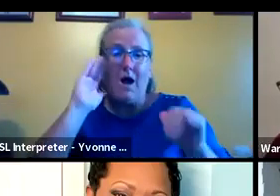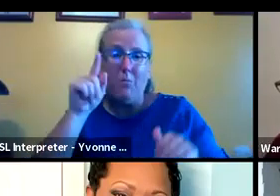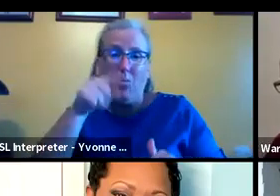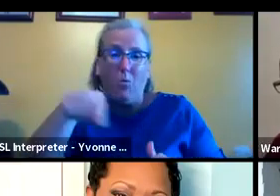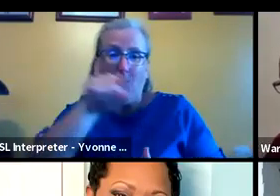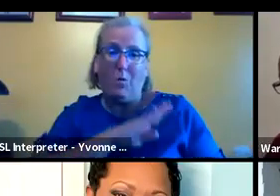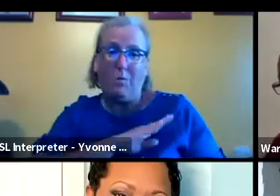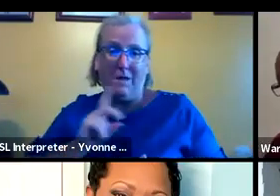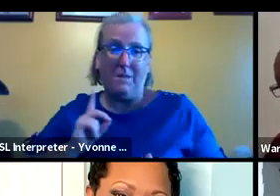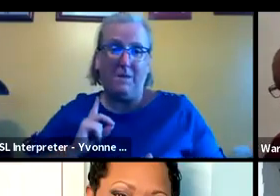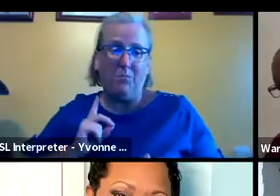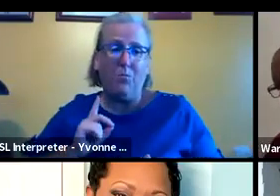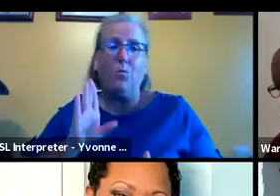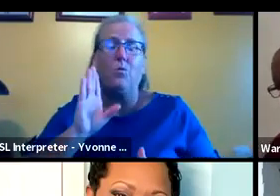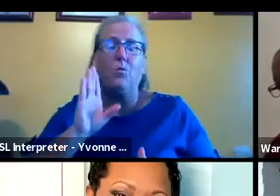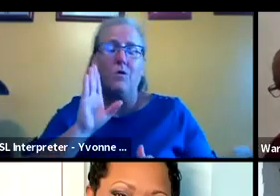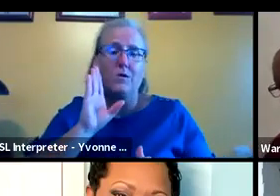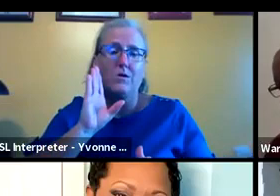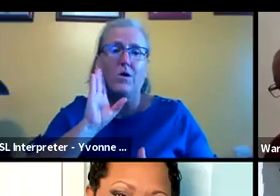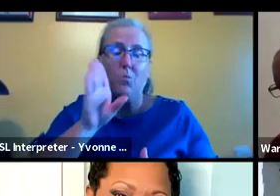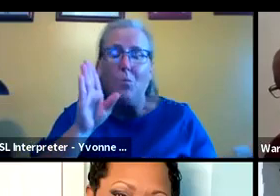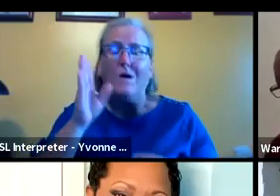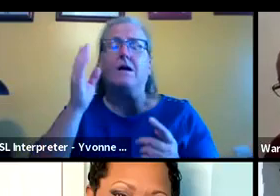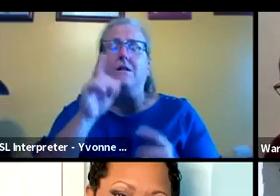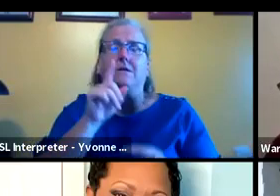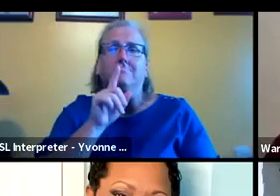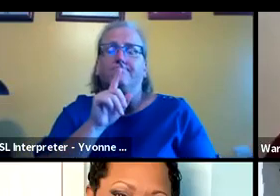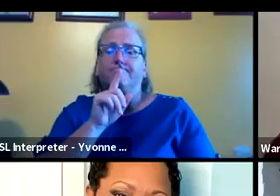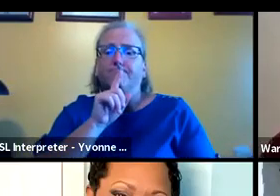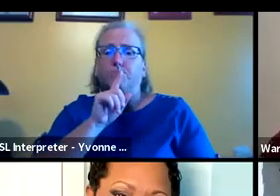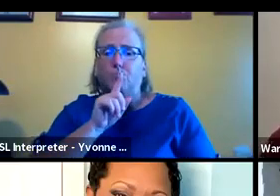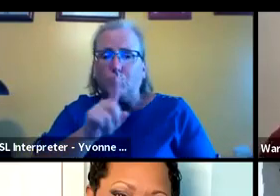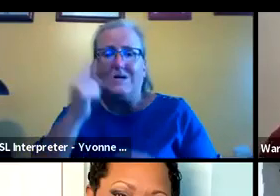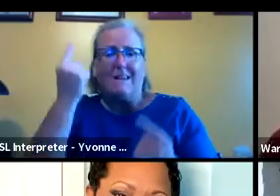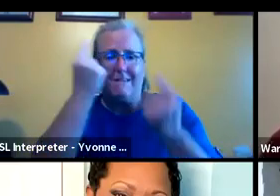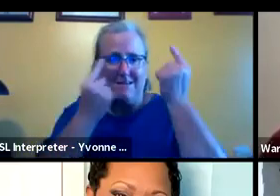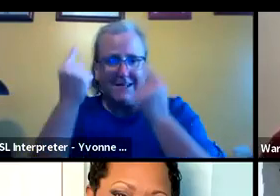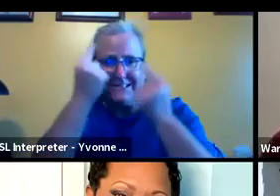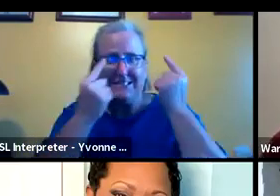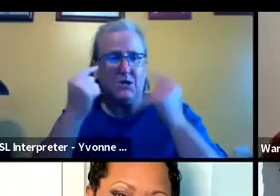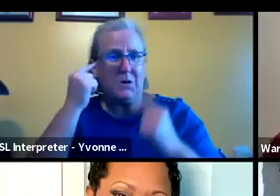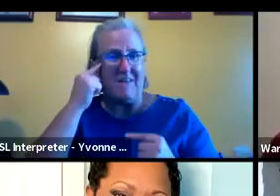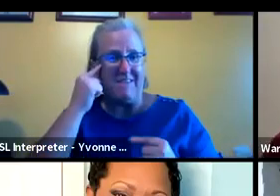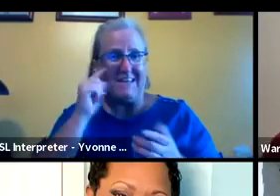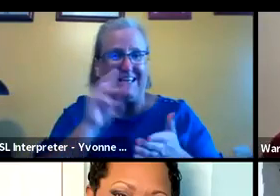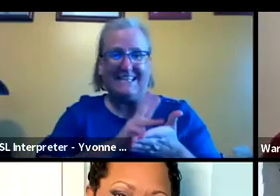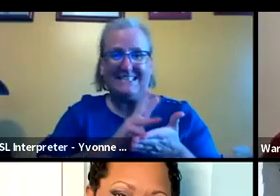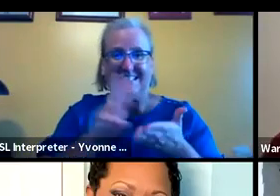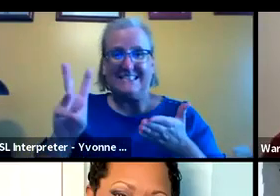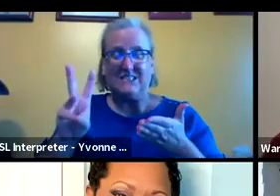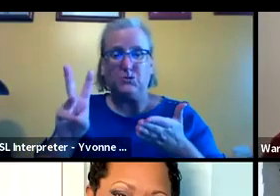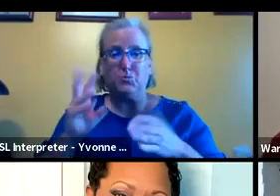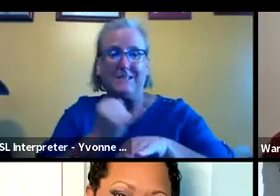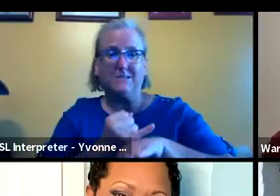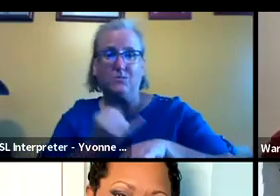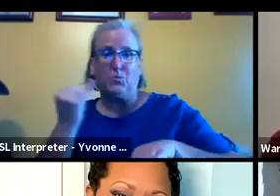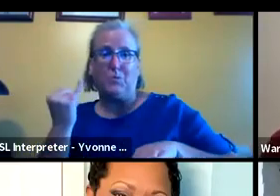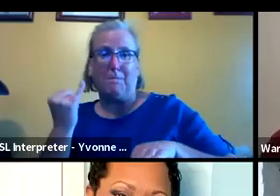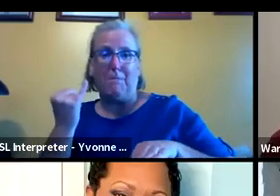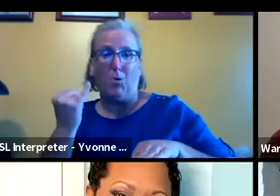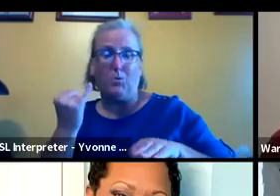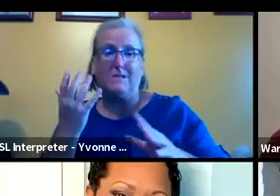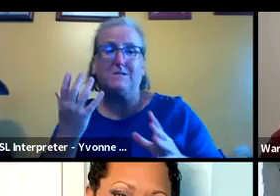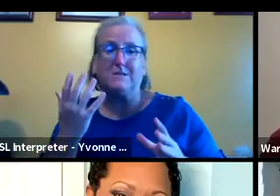will really consider the possibility of 6 weeks remote to begin the school